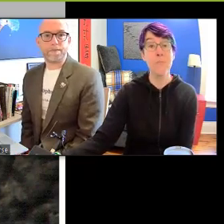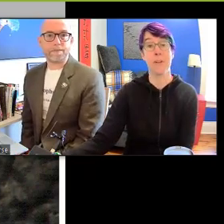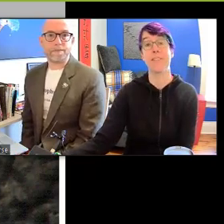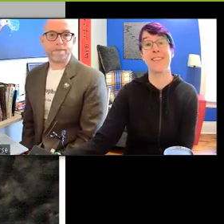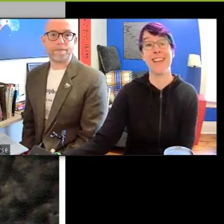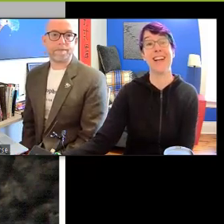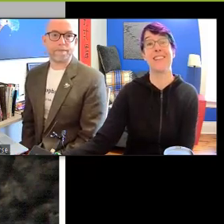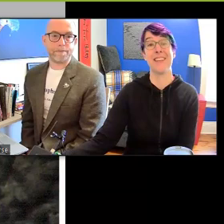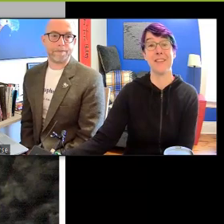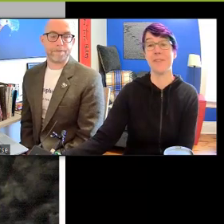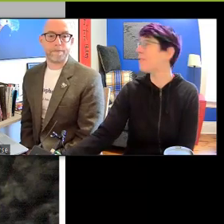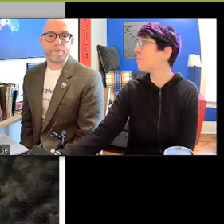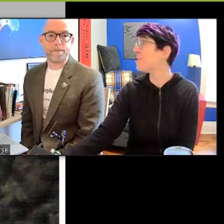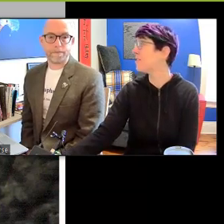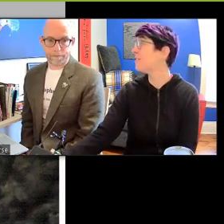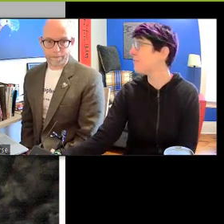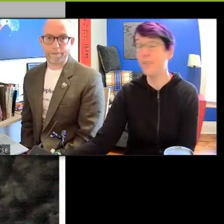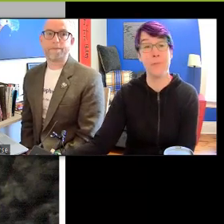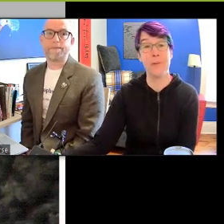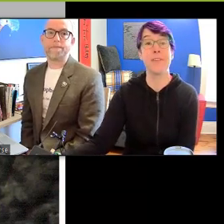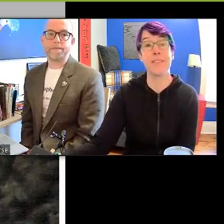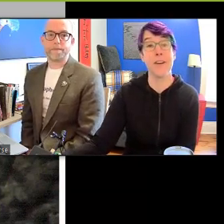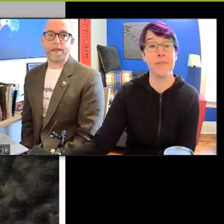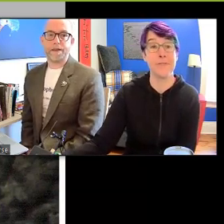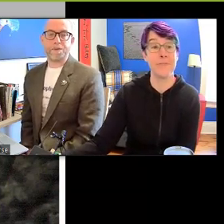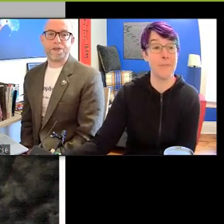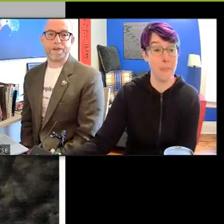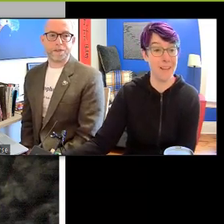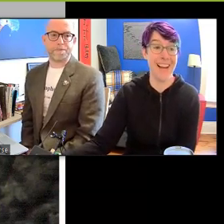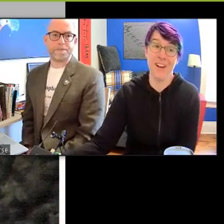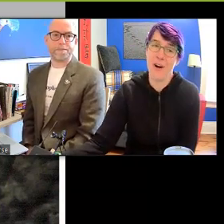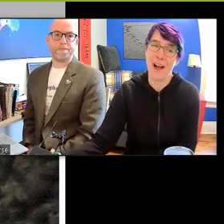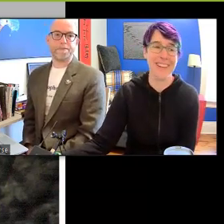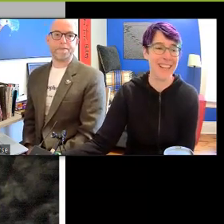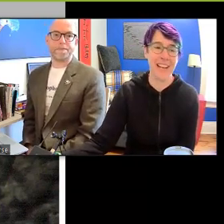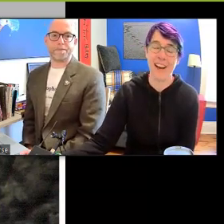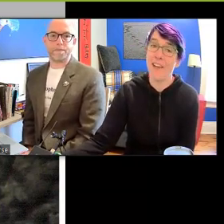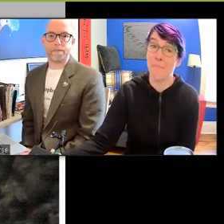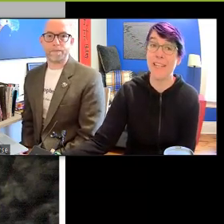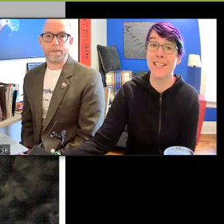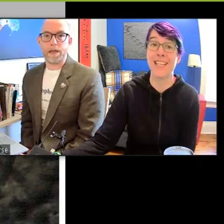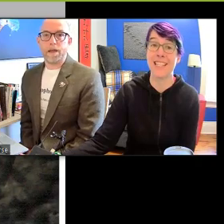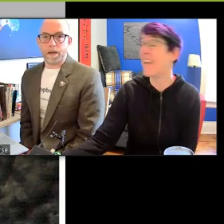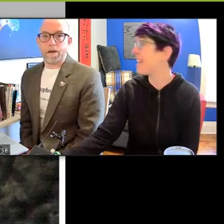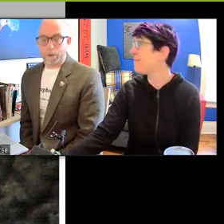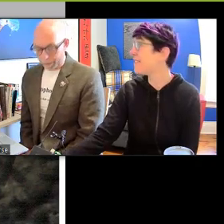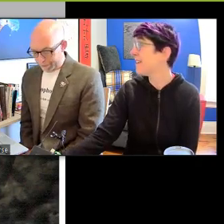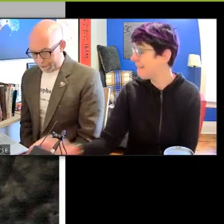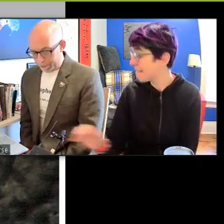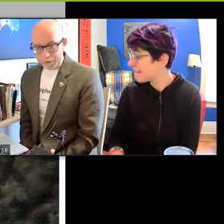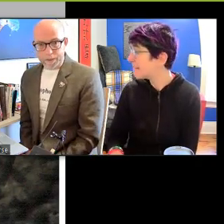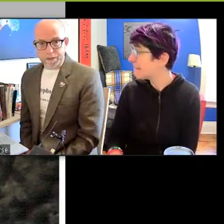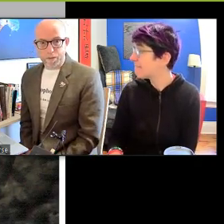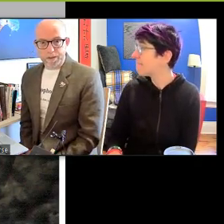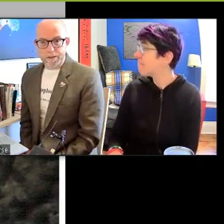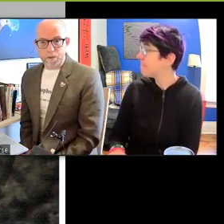are notebooks, exactly. These are the original field books of... It gives me shivers. I know, and I've been to these caves. When we visited